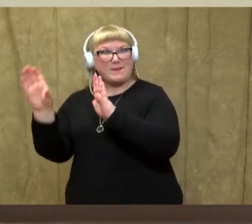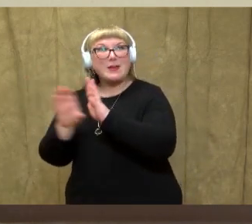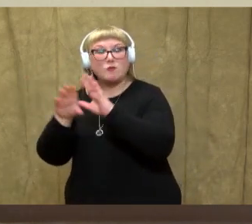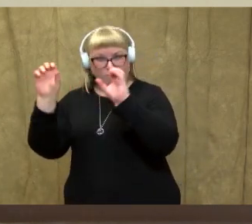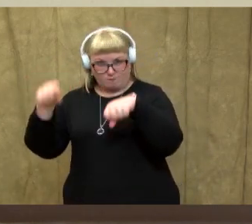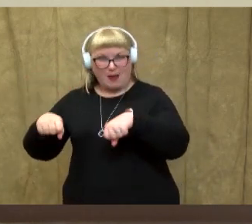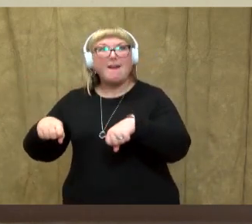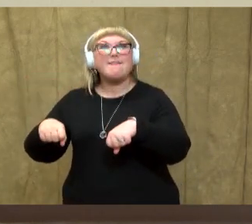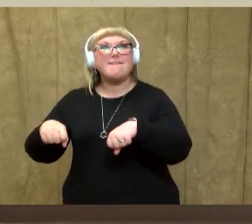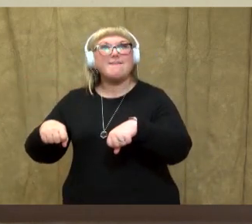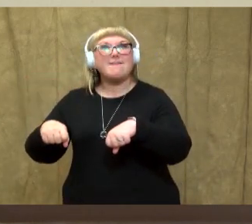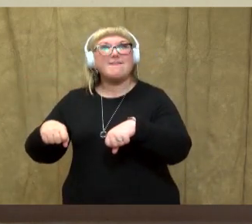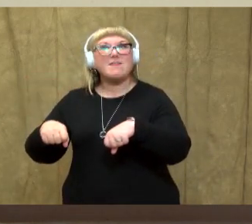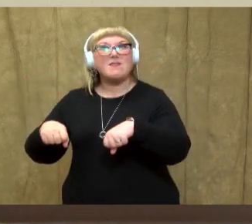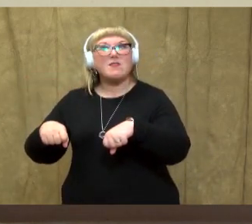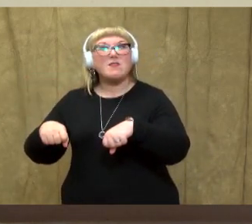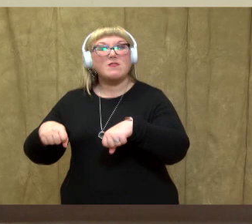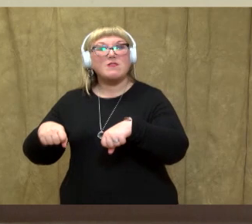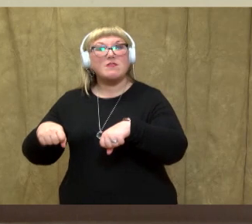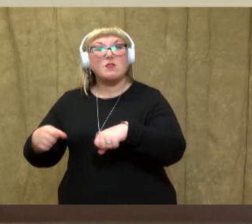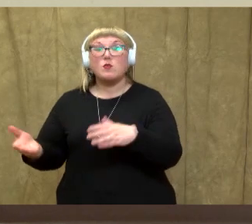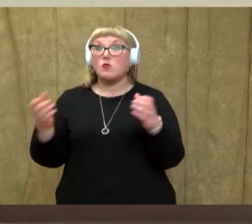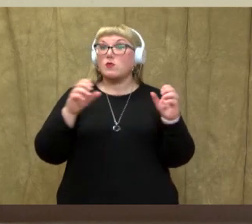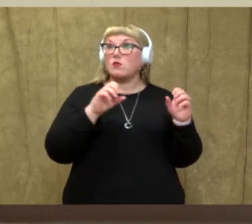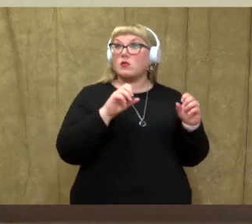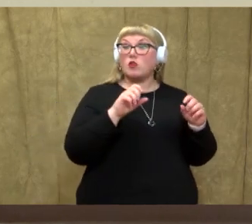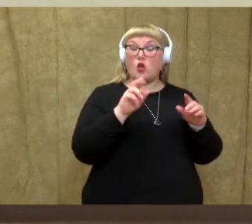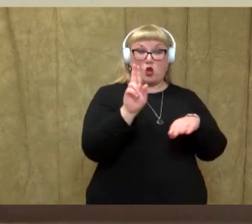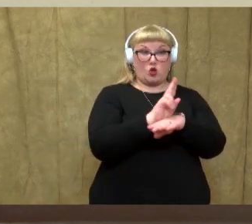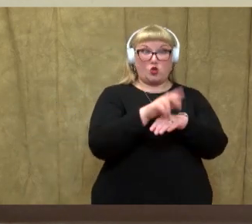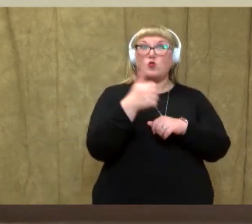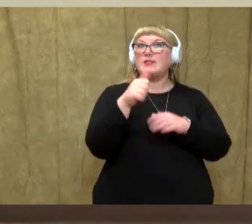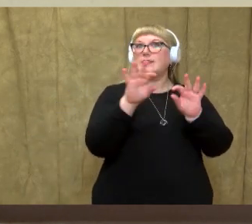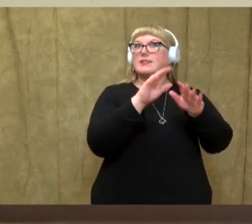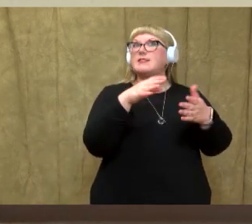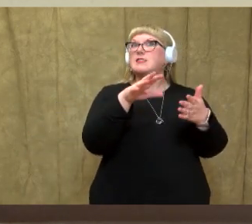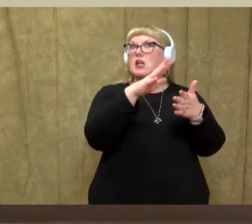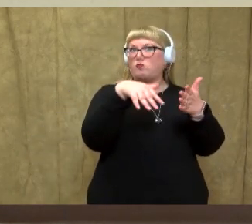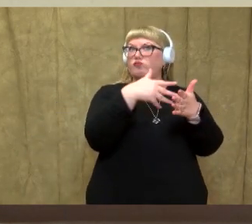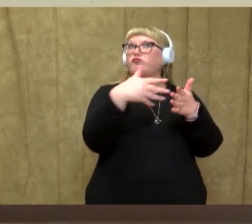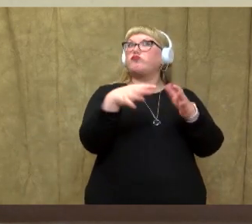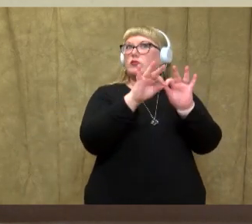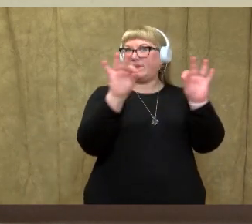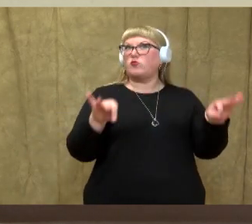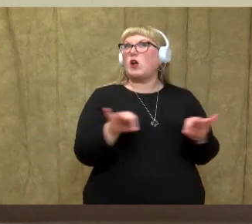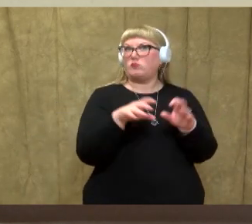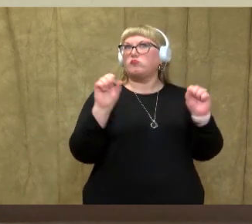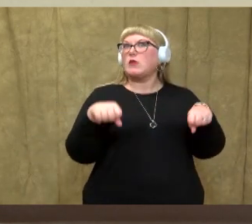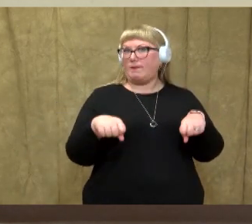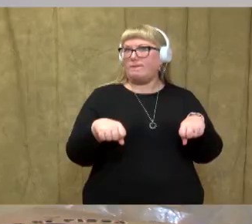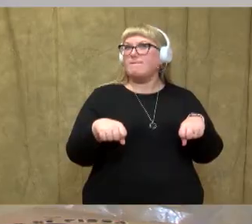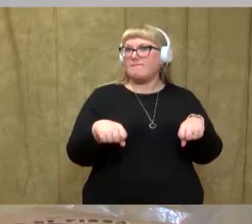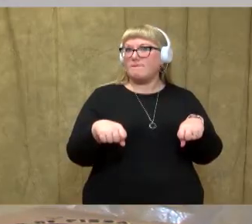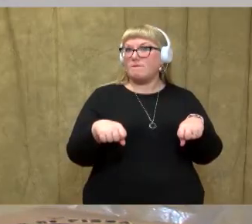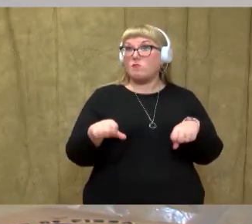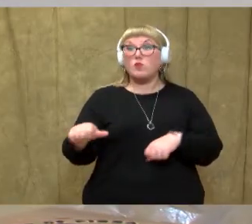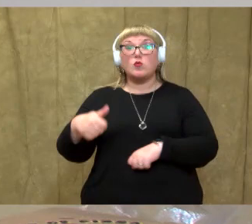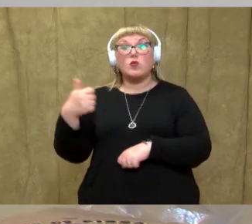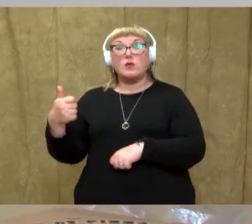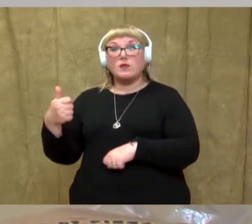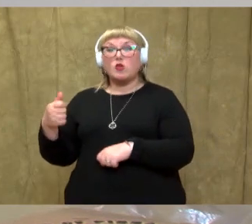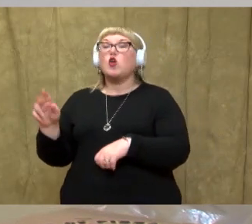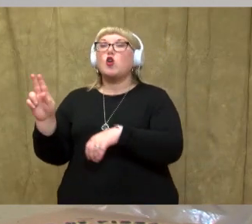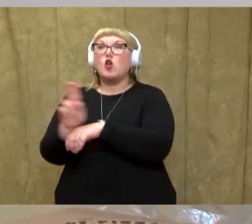to solve addition problems. Use a 10 frame, which I have right here, or